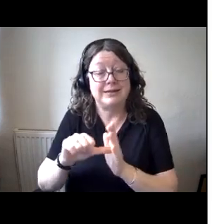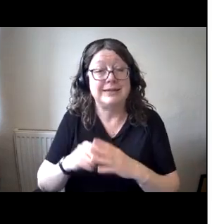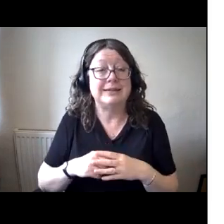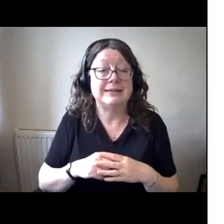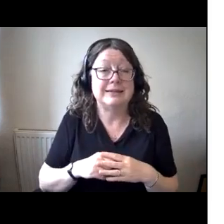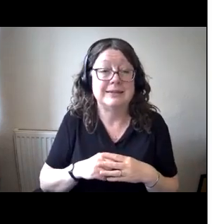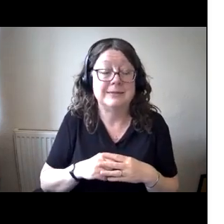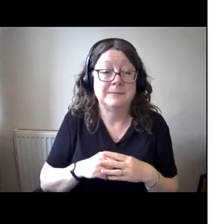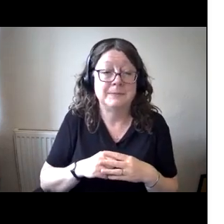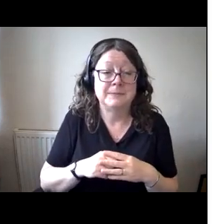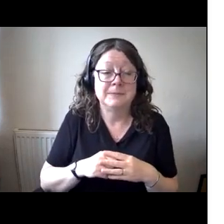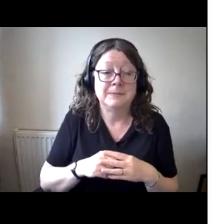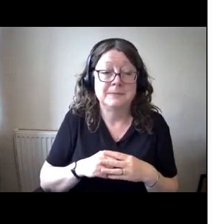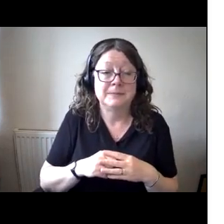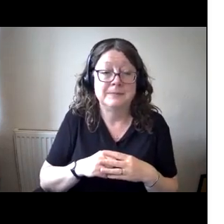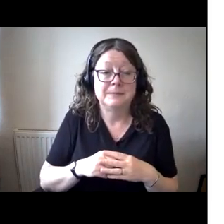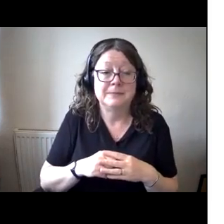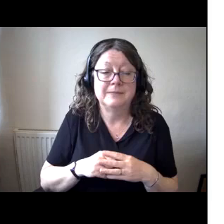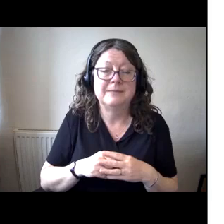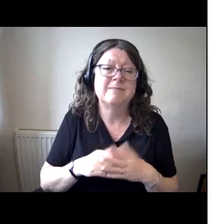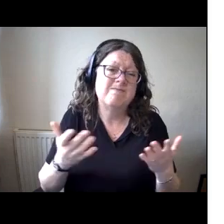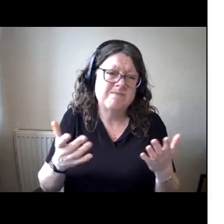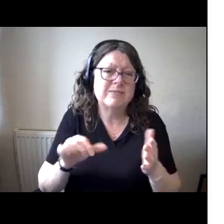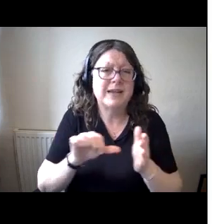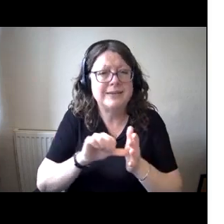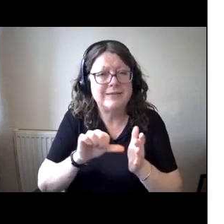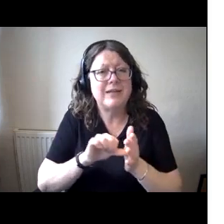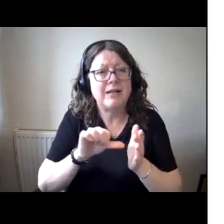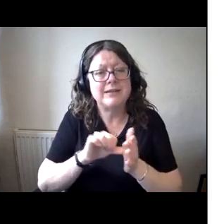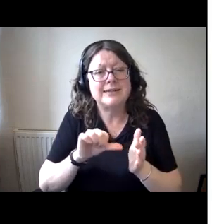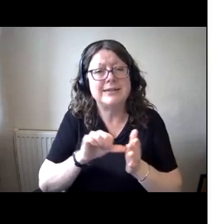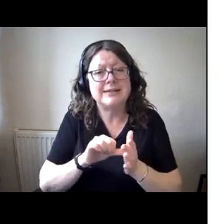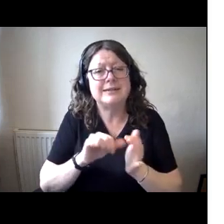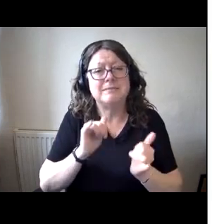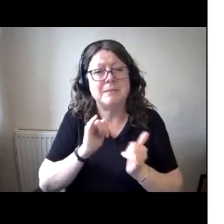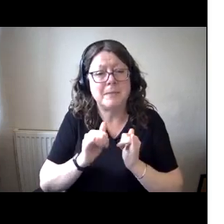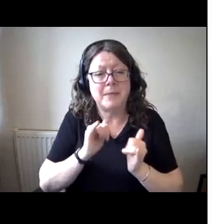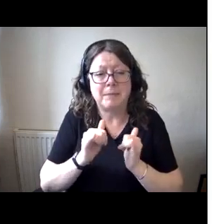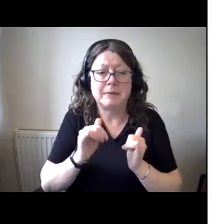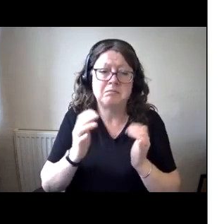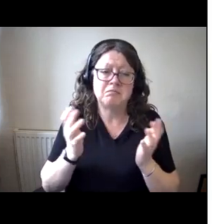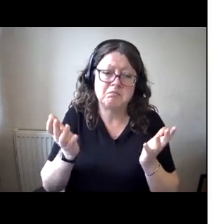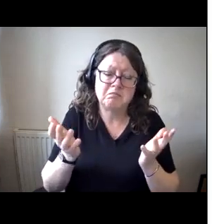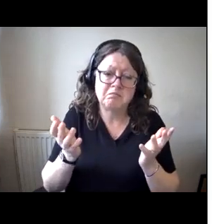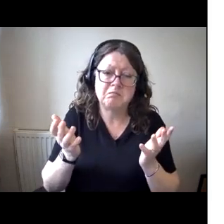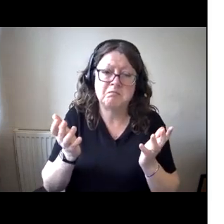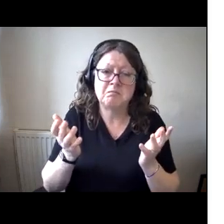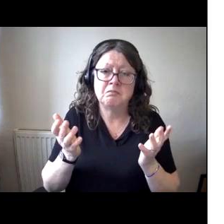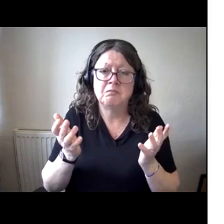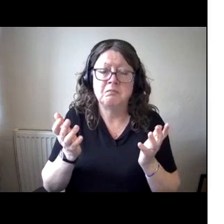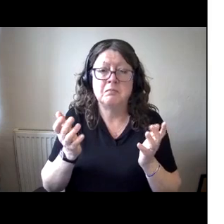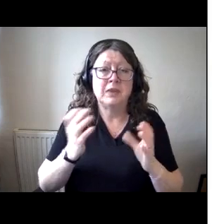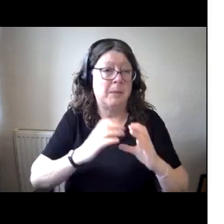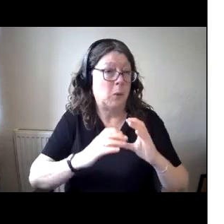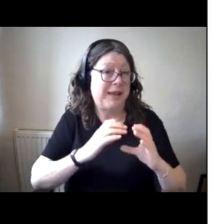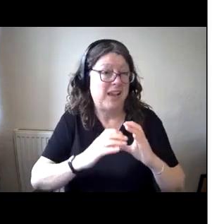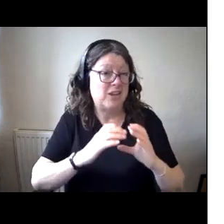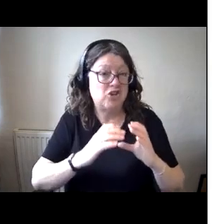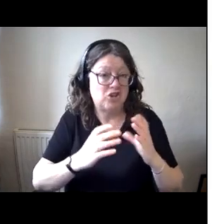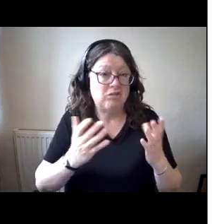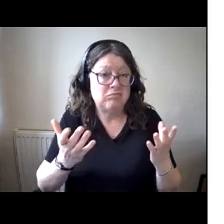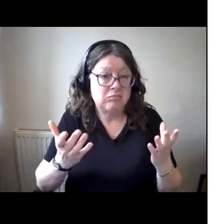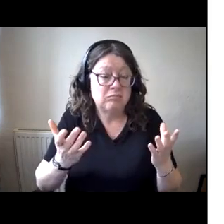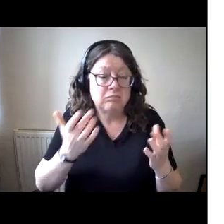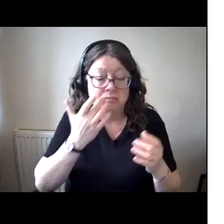look like. So some examples of the presentation, it might be that for some of our young people, if we think about communication, for